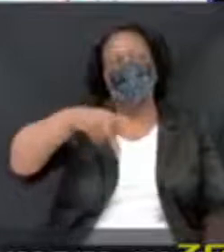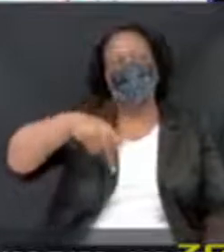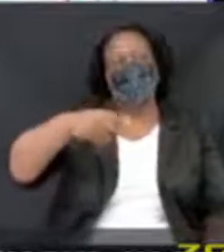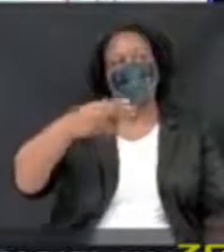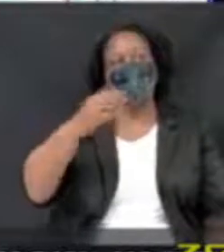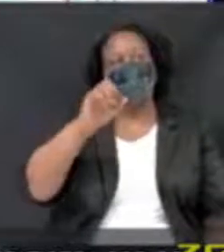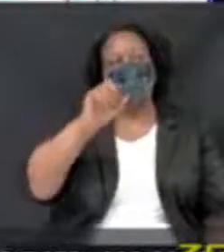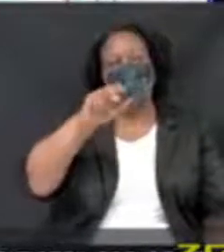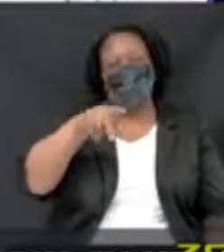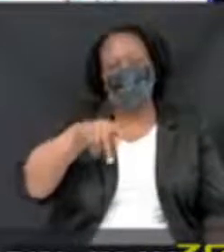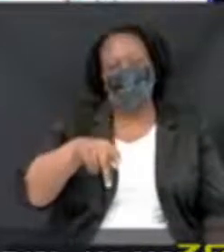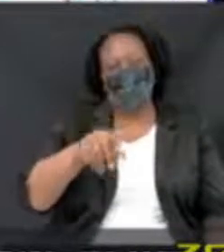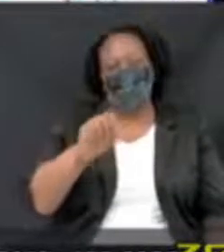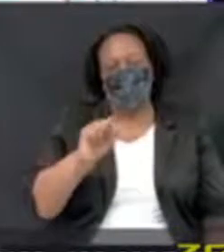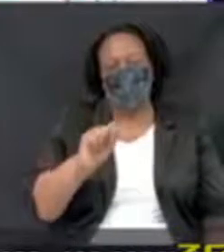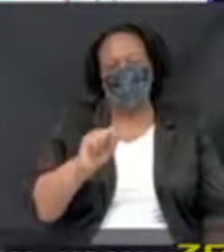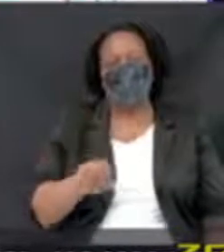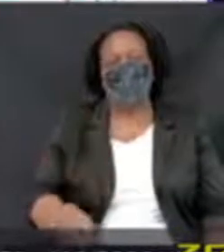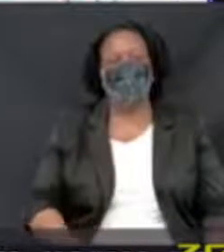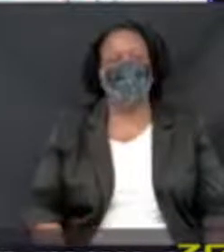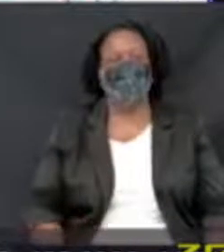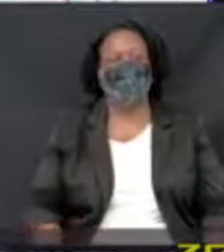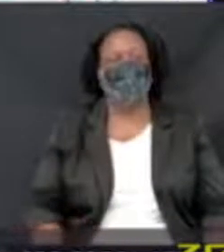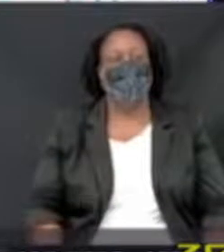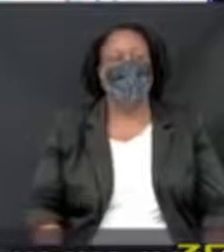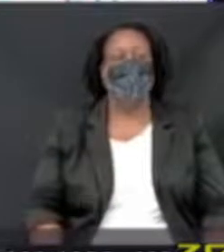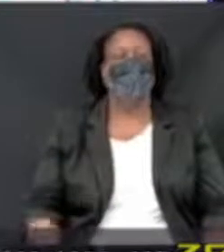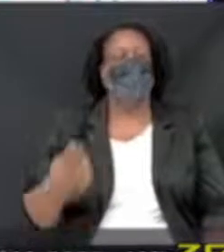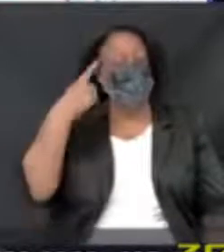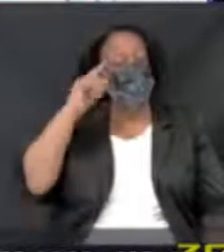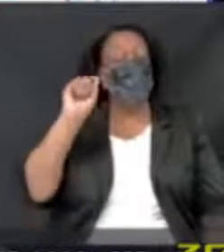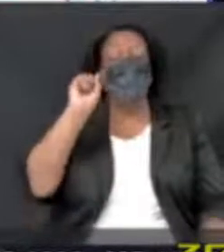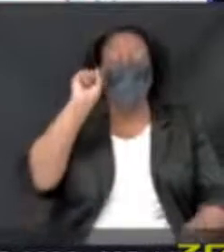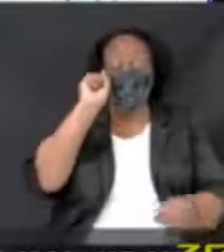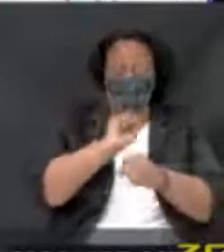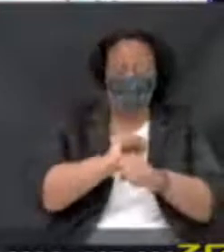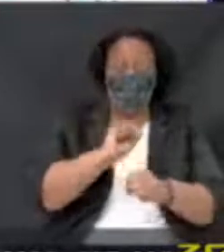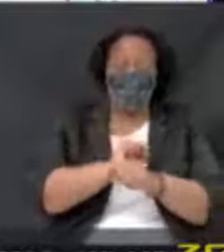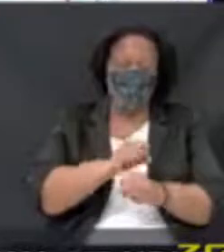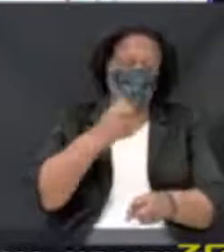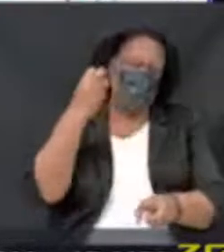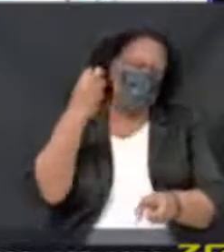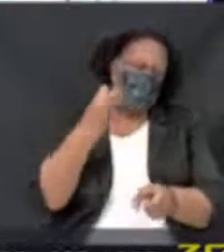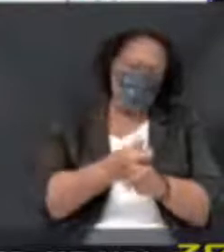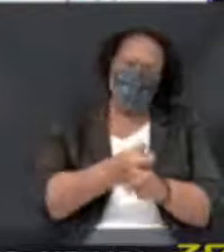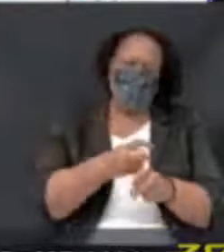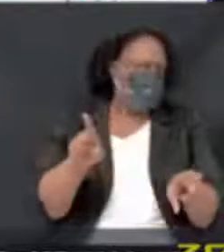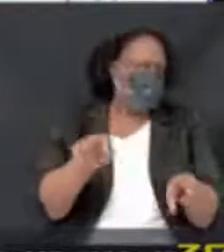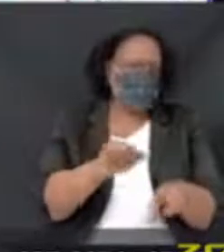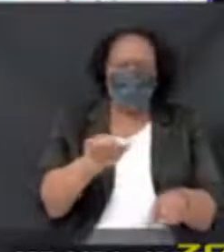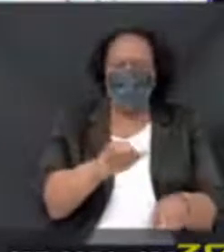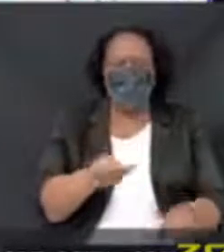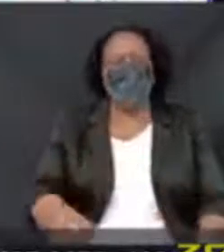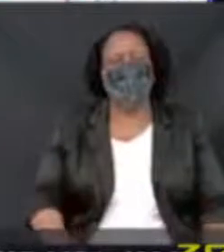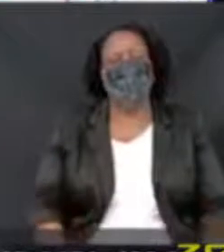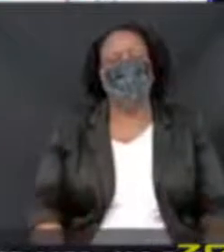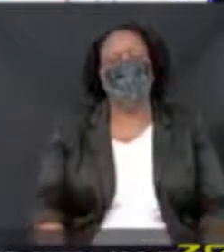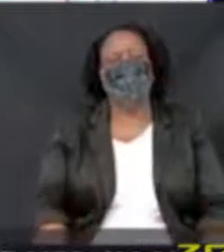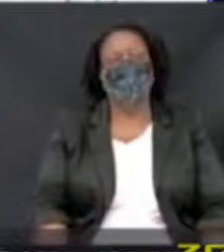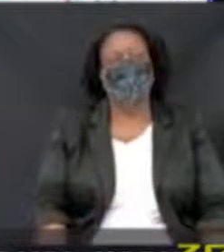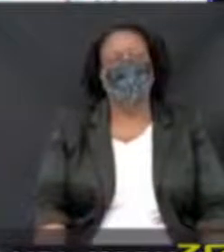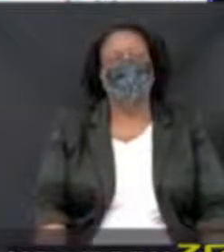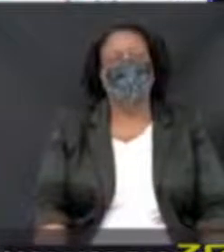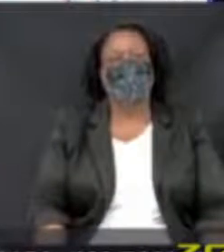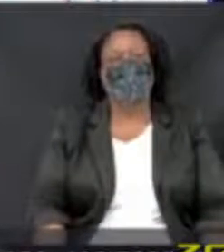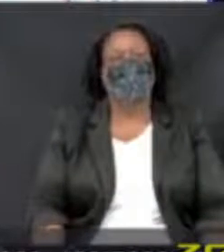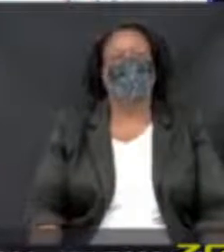give to her is really like a drop in the bucket compared to, you know, her dedication and the work that she